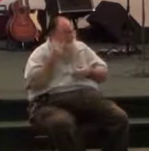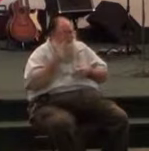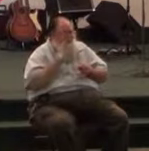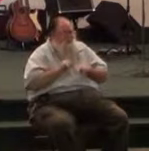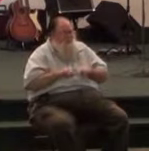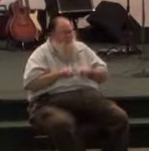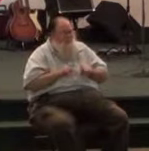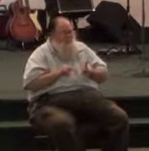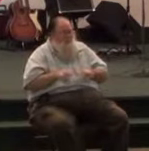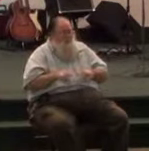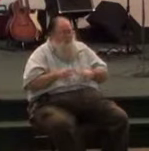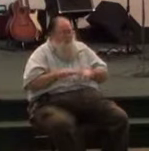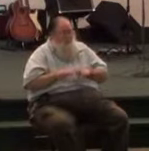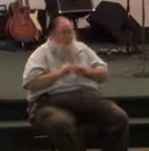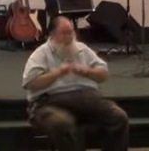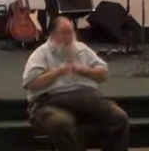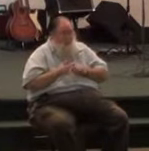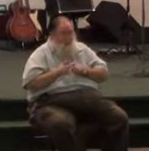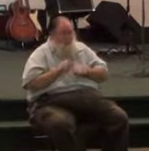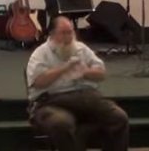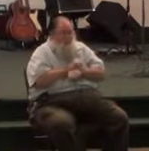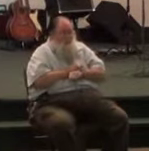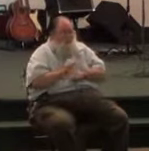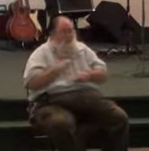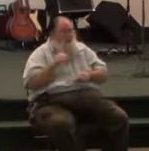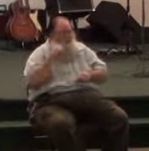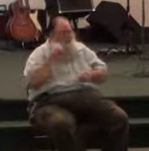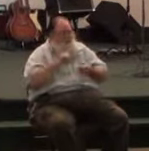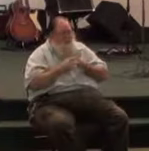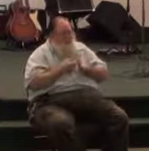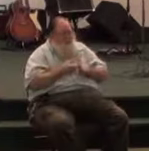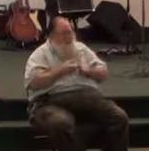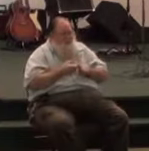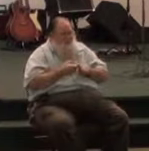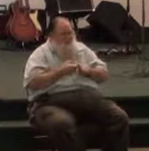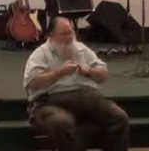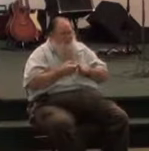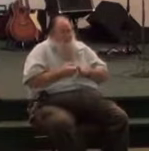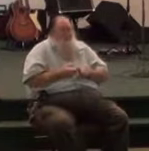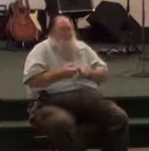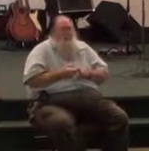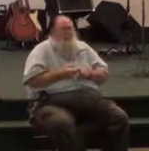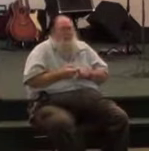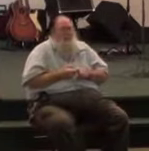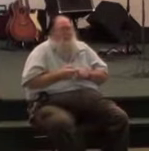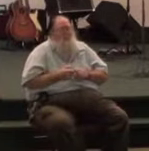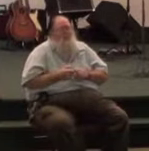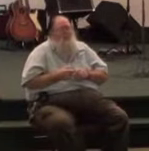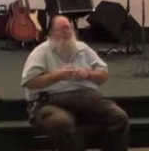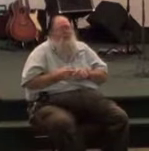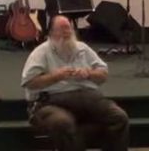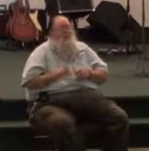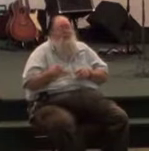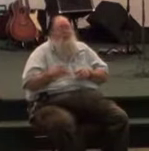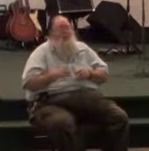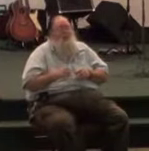work, his buddy. He took over his checkbook and everything about them. He pays